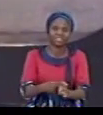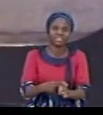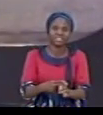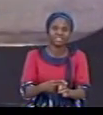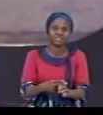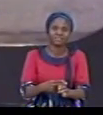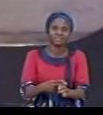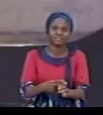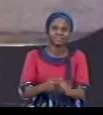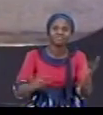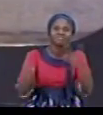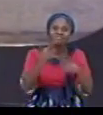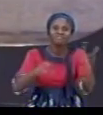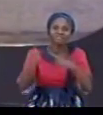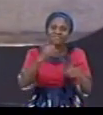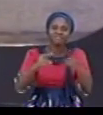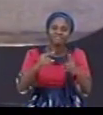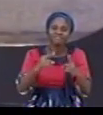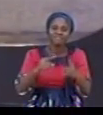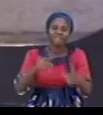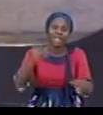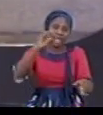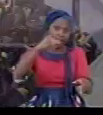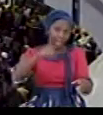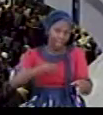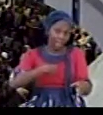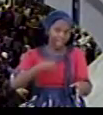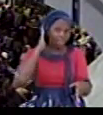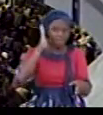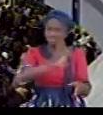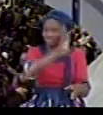I will never be the same again.